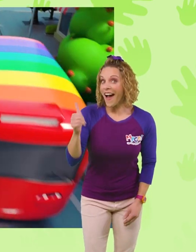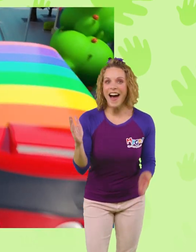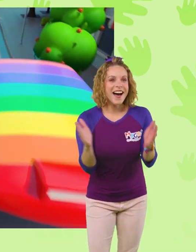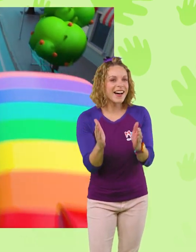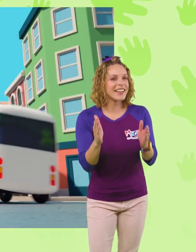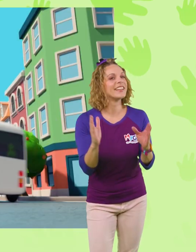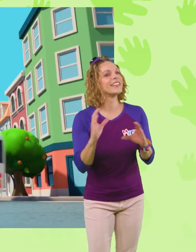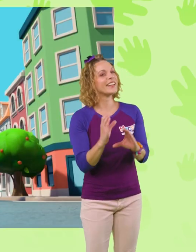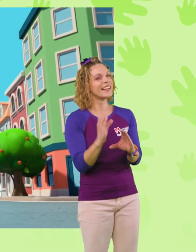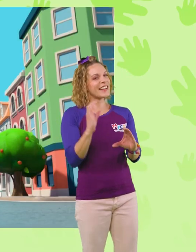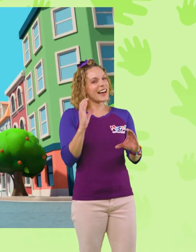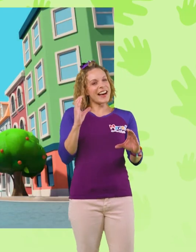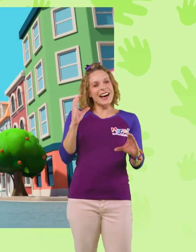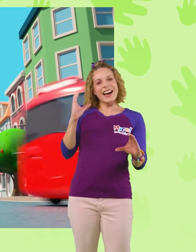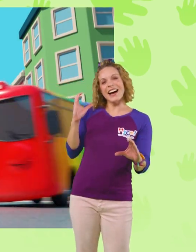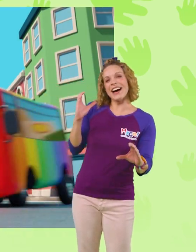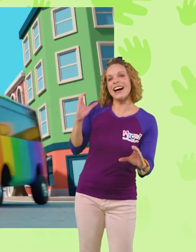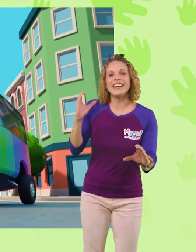7 little, 8 little, 9 little buses.